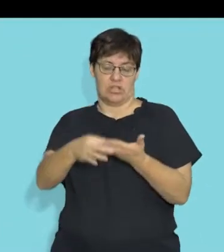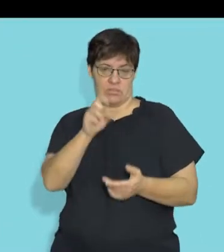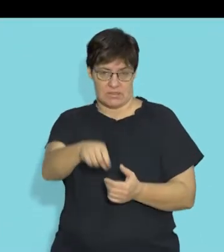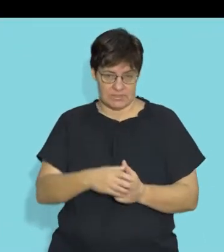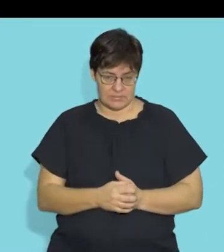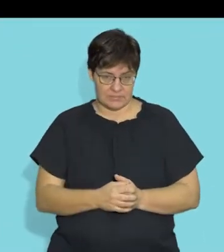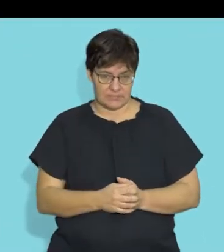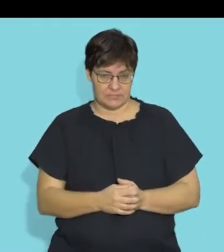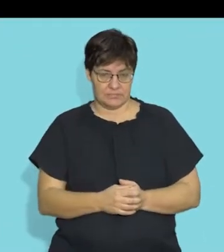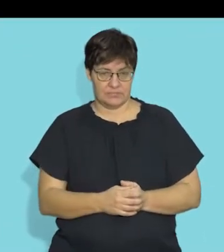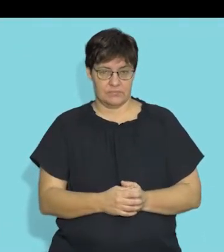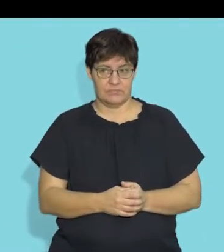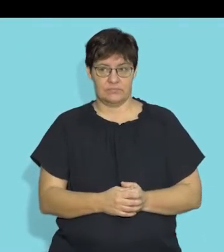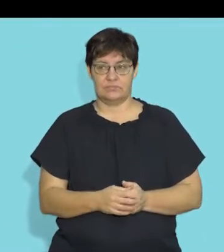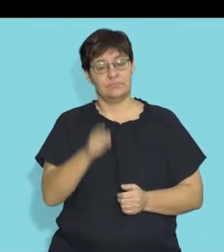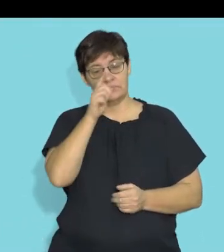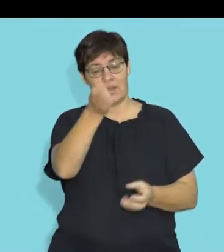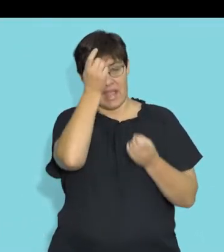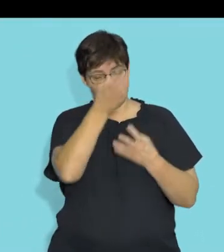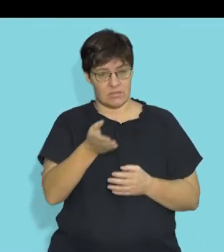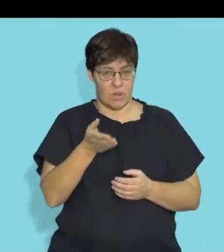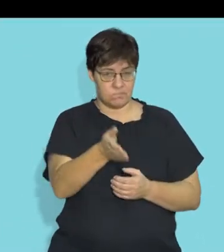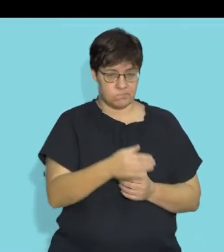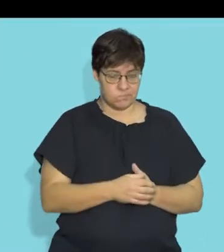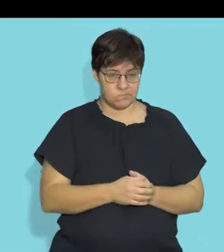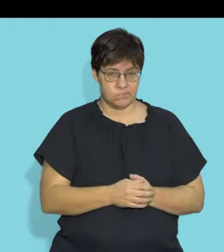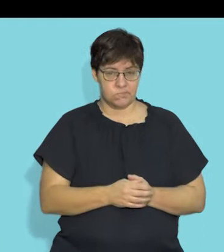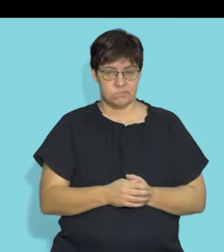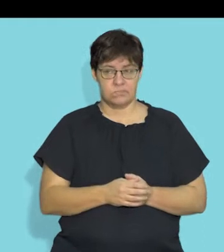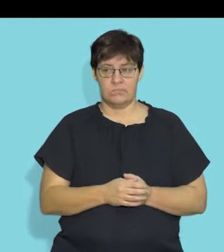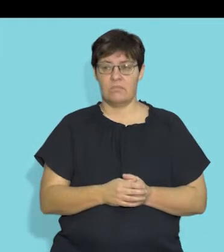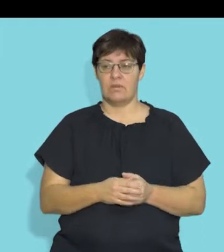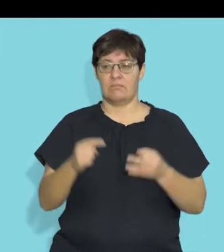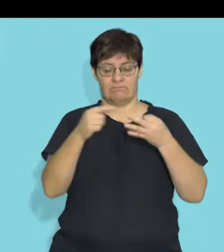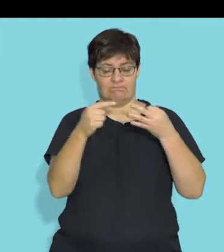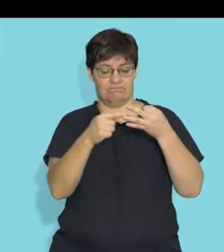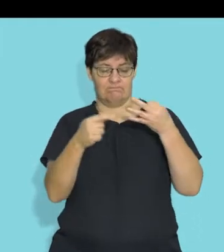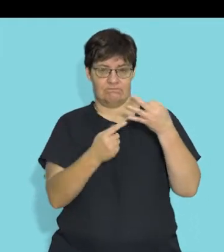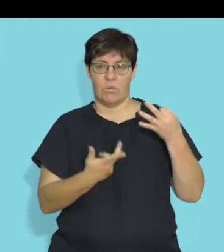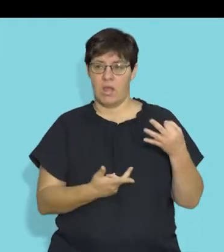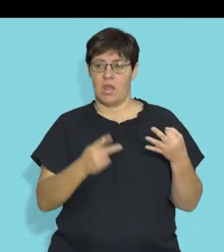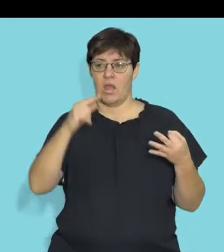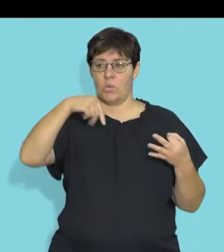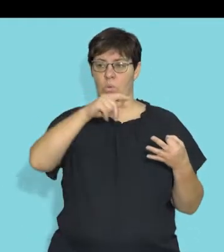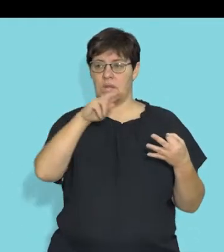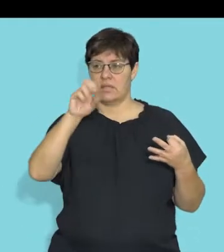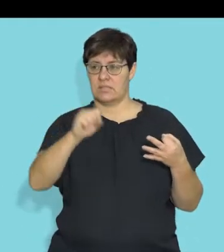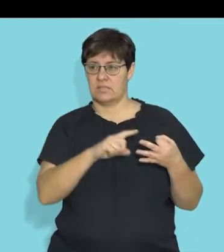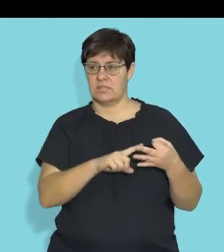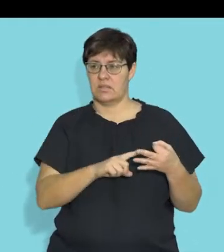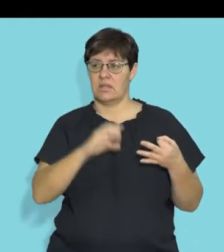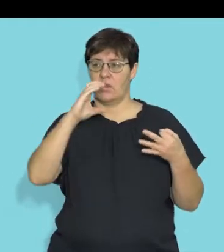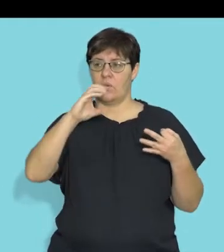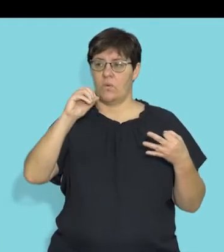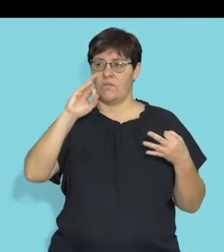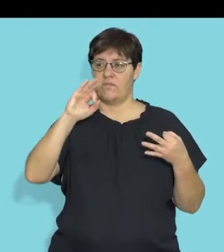go. This is the information that we have regarding our three branches, one at Queens, one at Kofivamba,